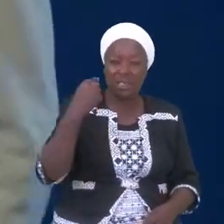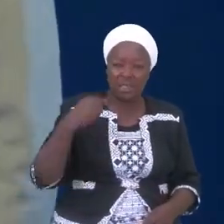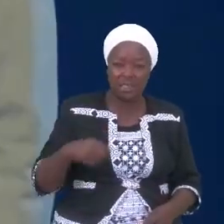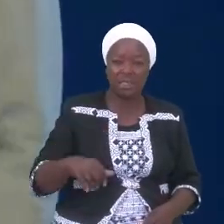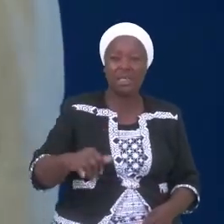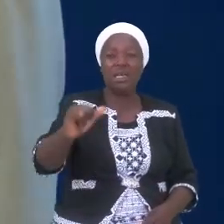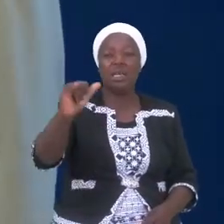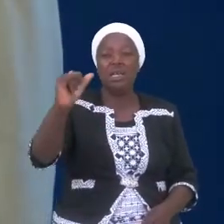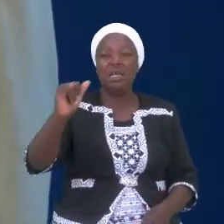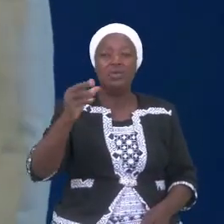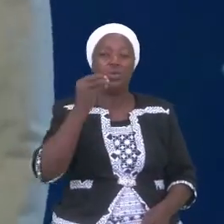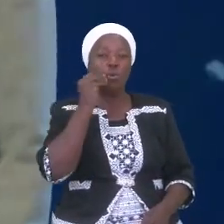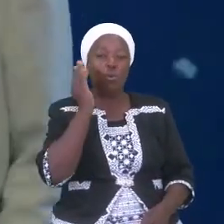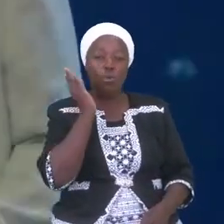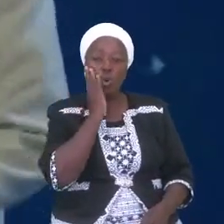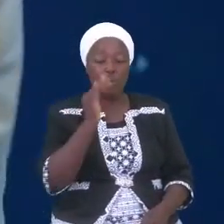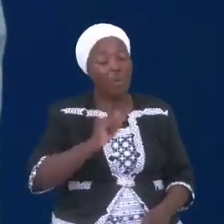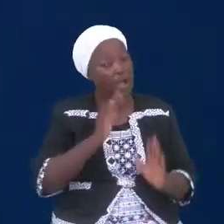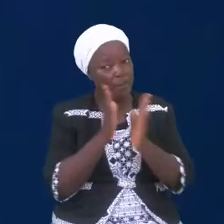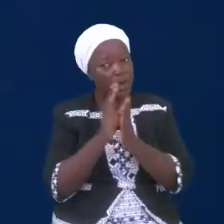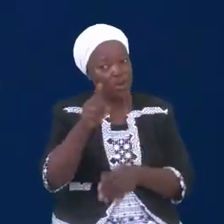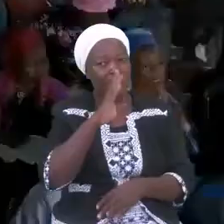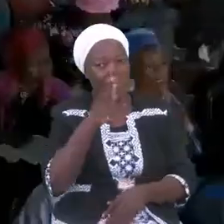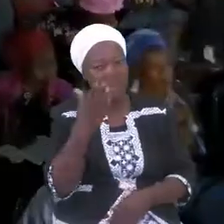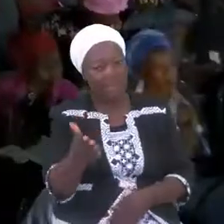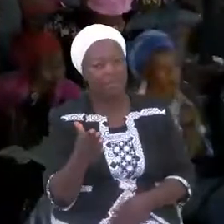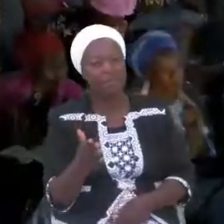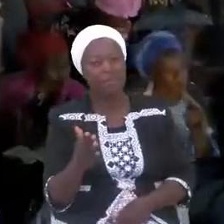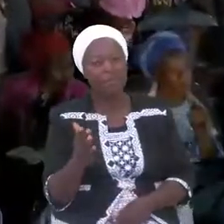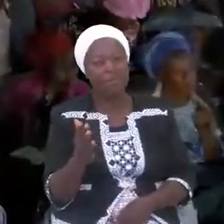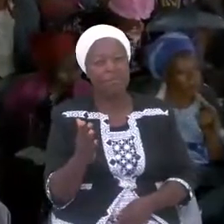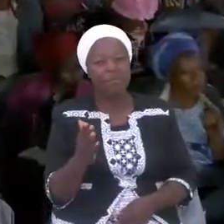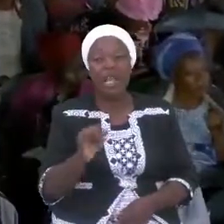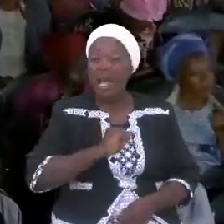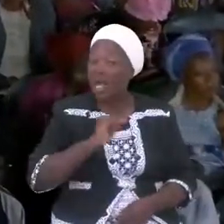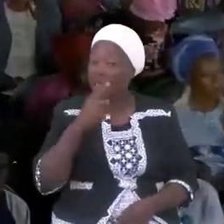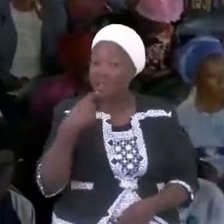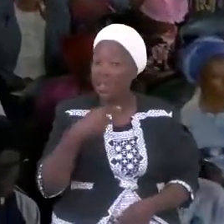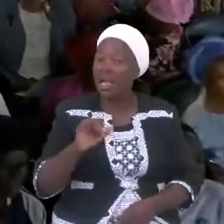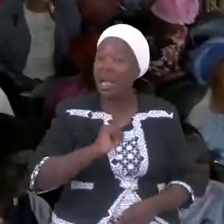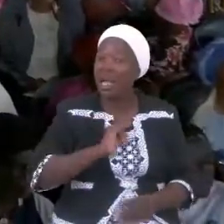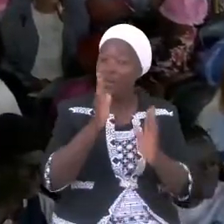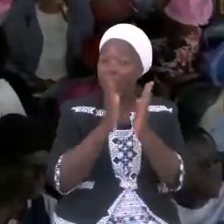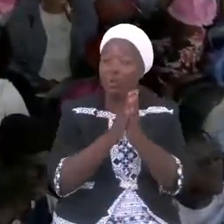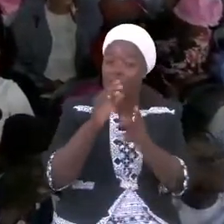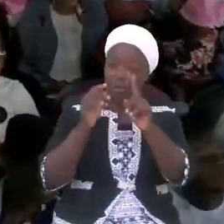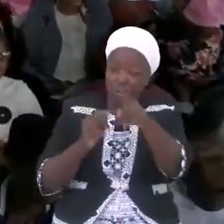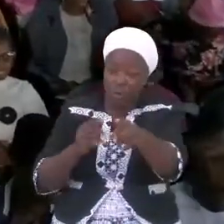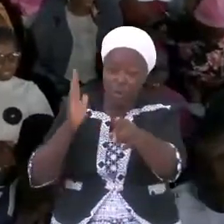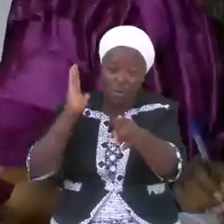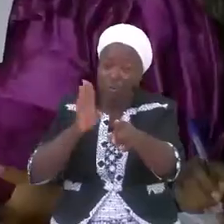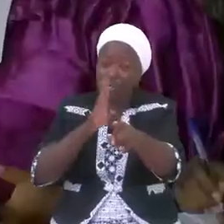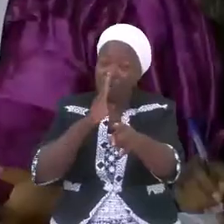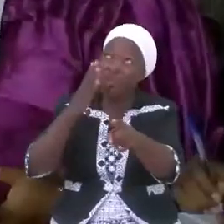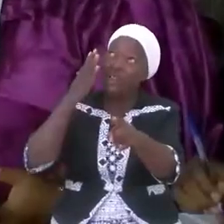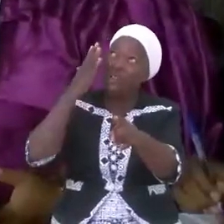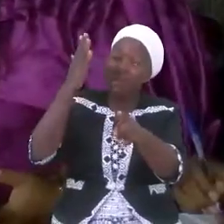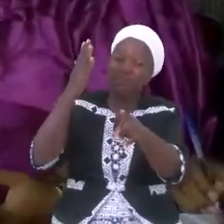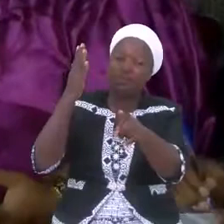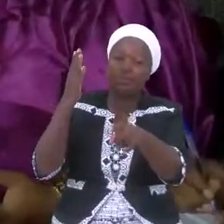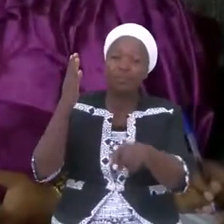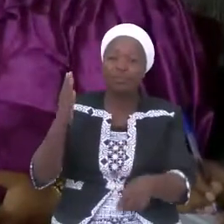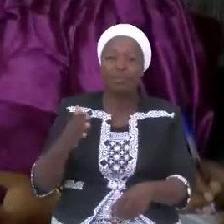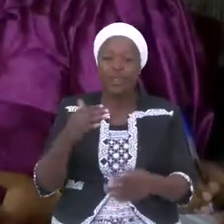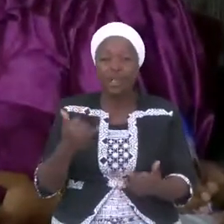everlasting habitation. I pray you'll be there. I said, I pray you'll be there. Look at